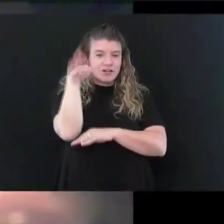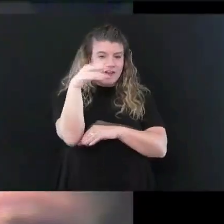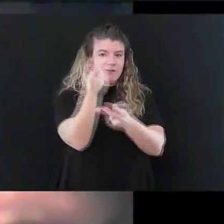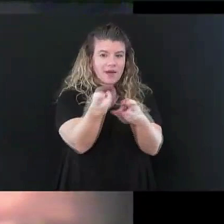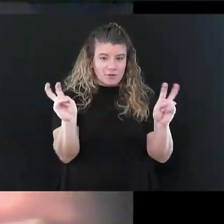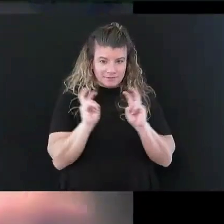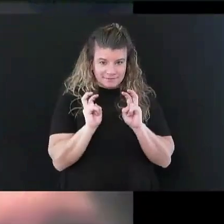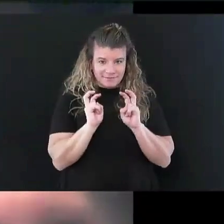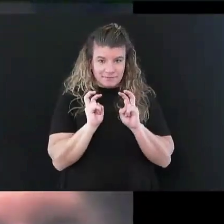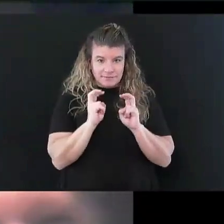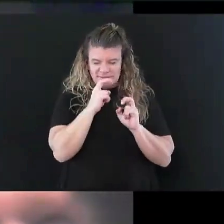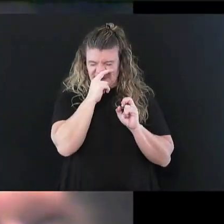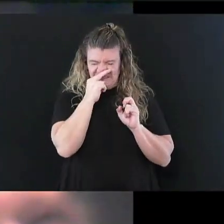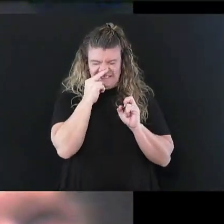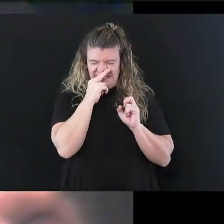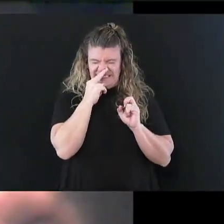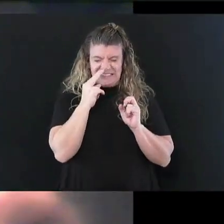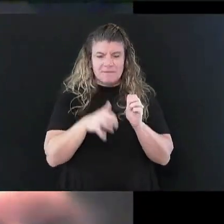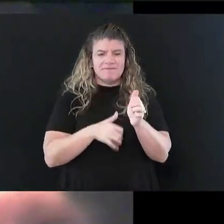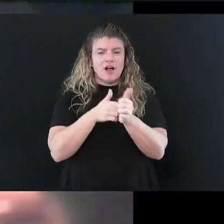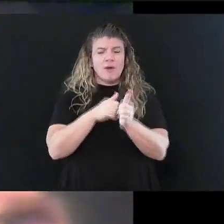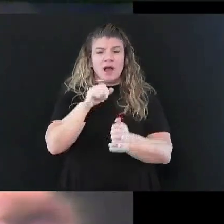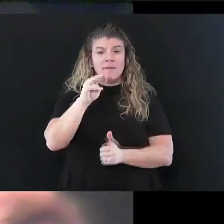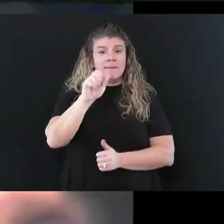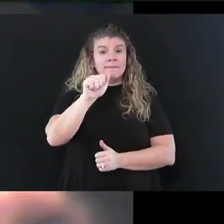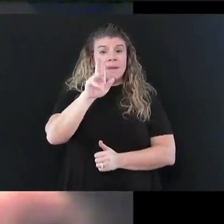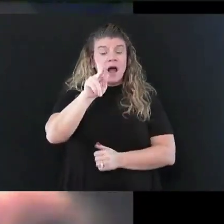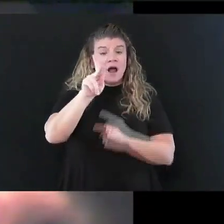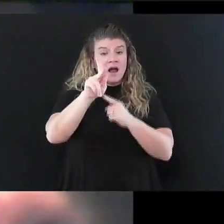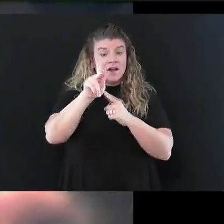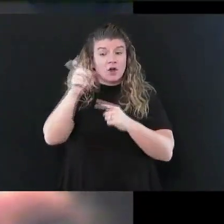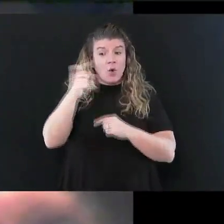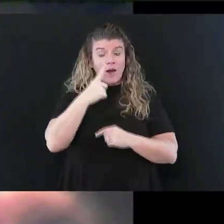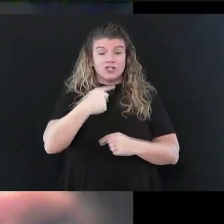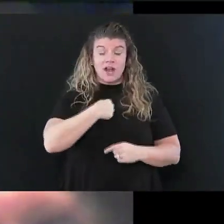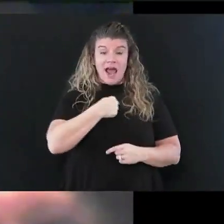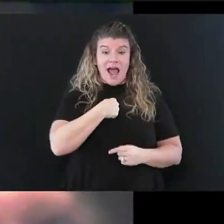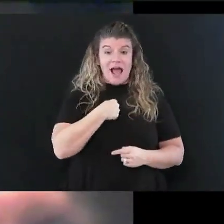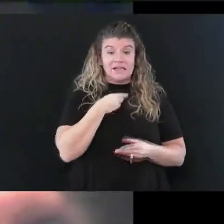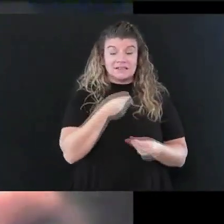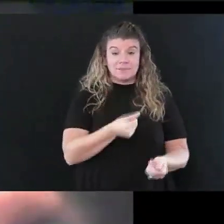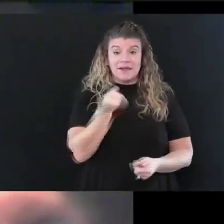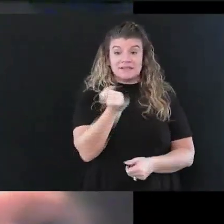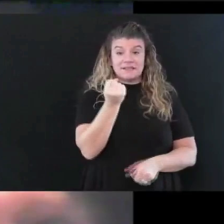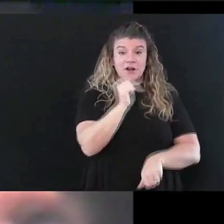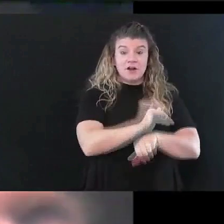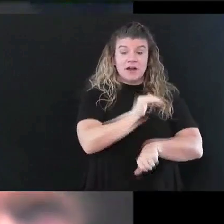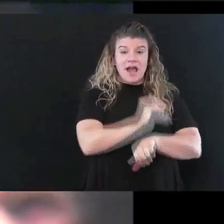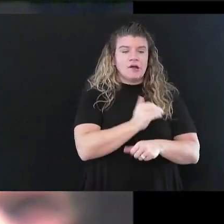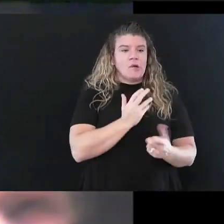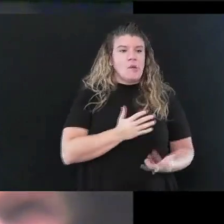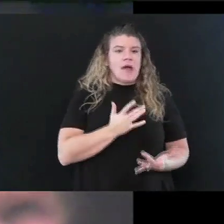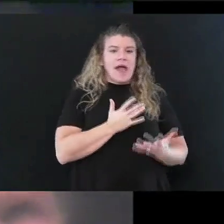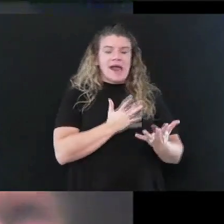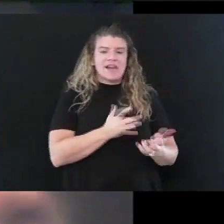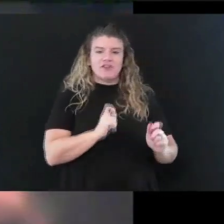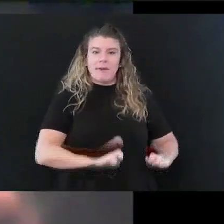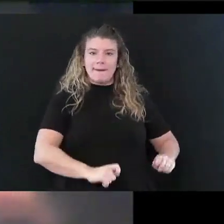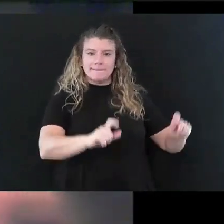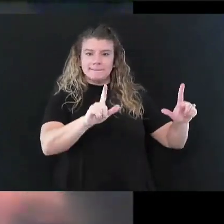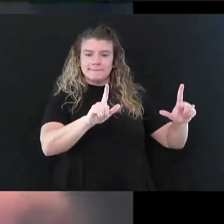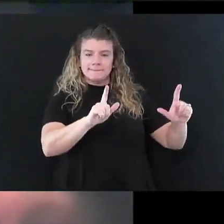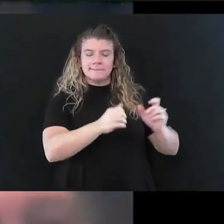panel. Following up on Mark's question, I spent Saturday evening waiting for the map to come out, and I